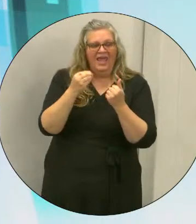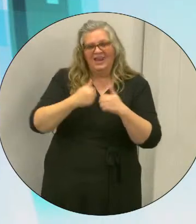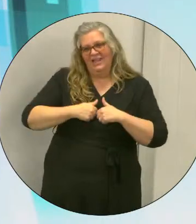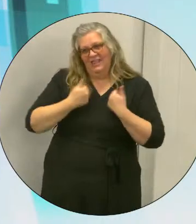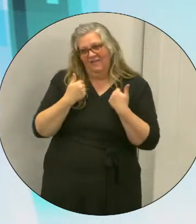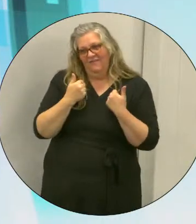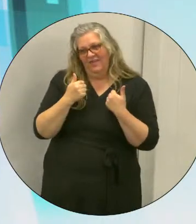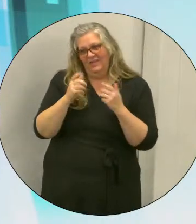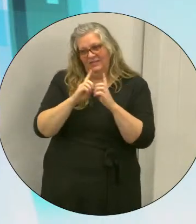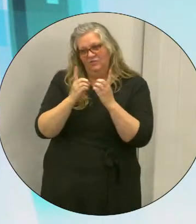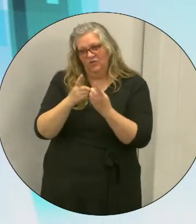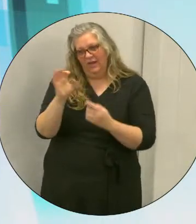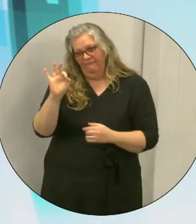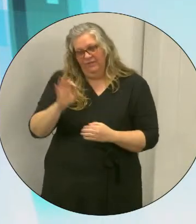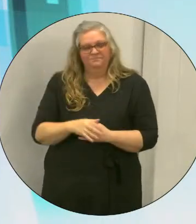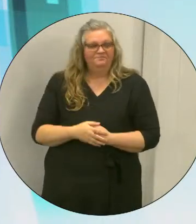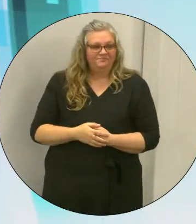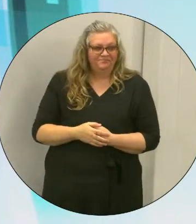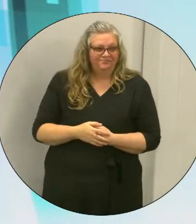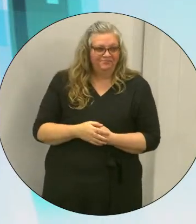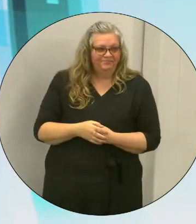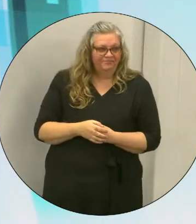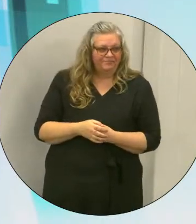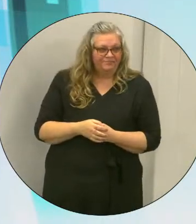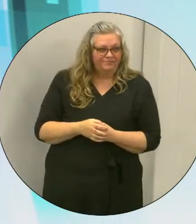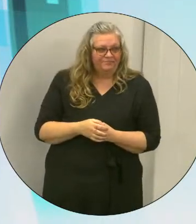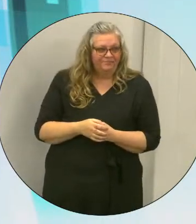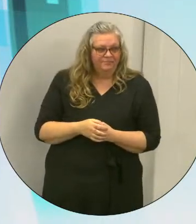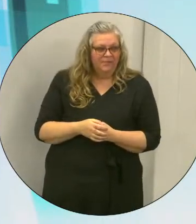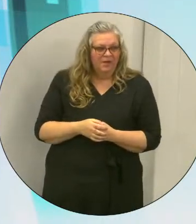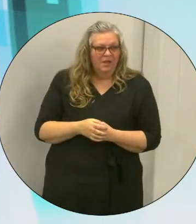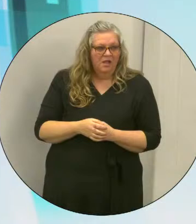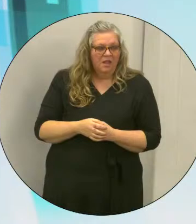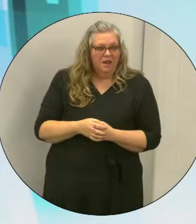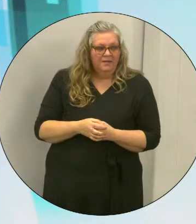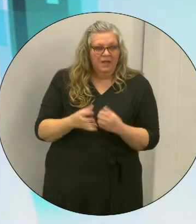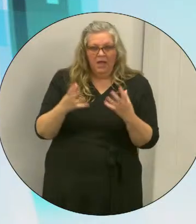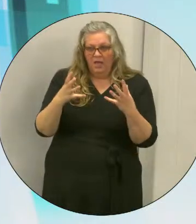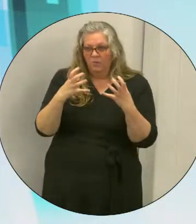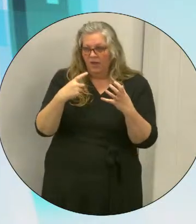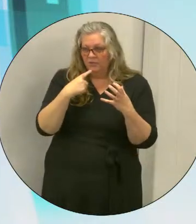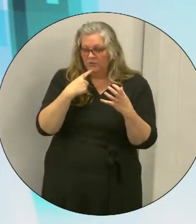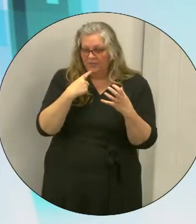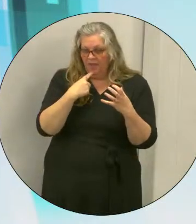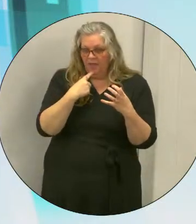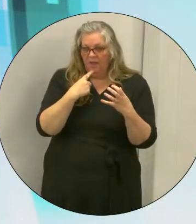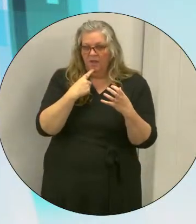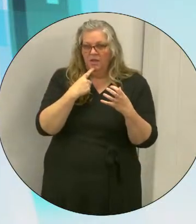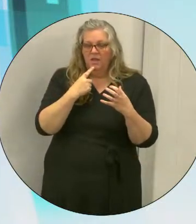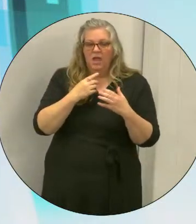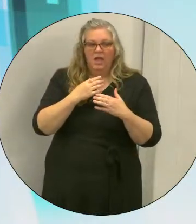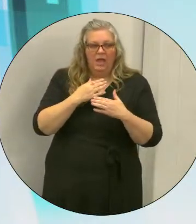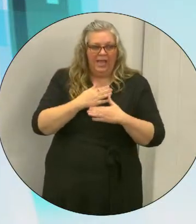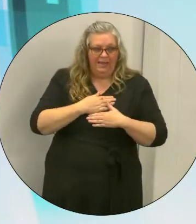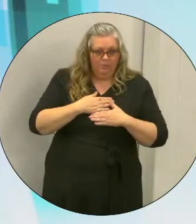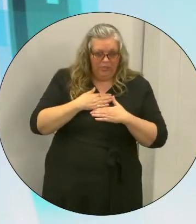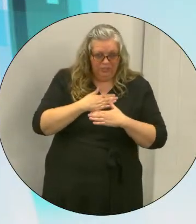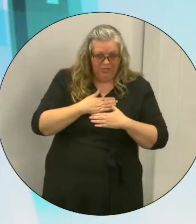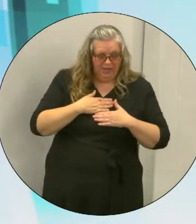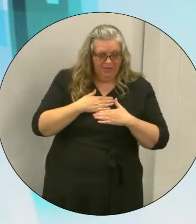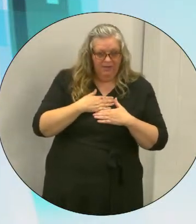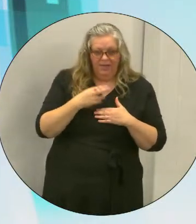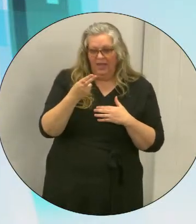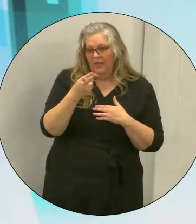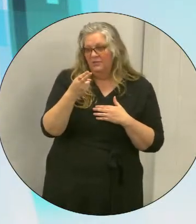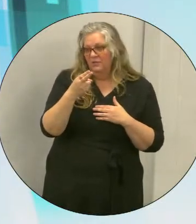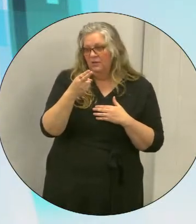F. So with that, I'd like to first say express some appreciation for HYA. We had the